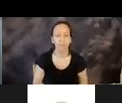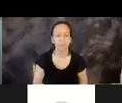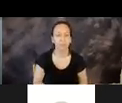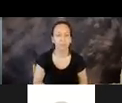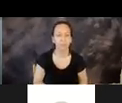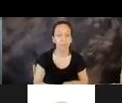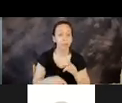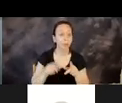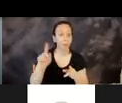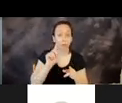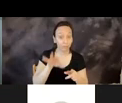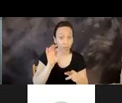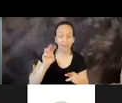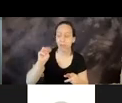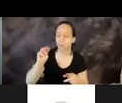MBTA website.